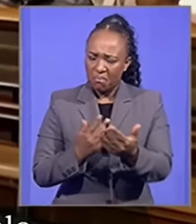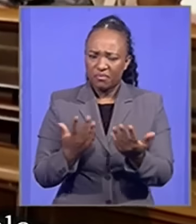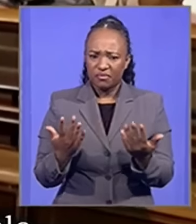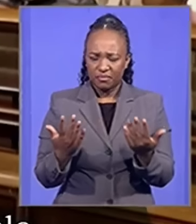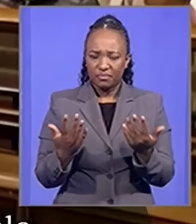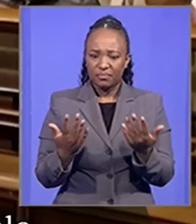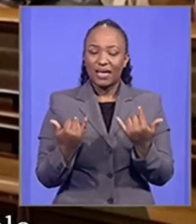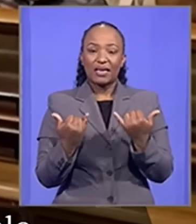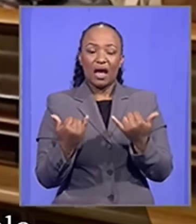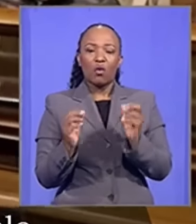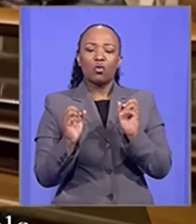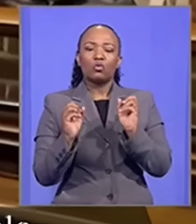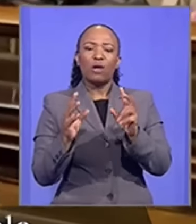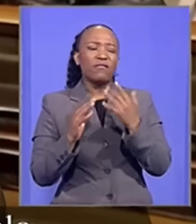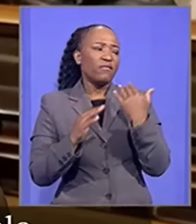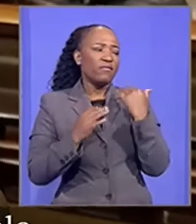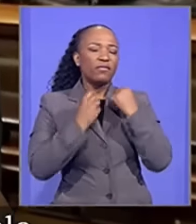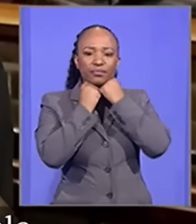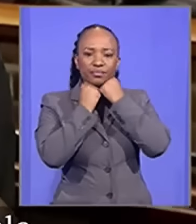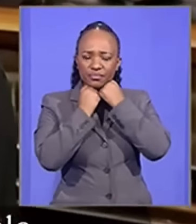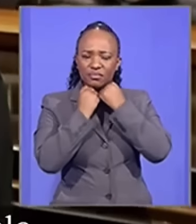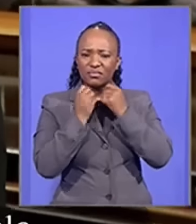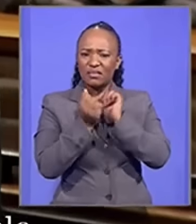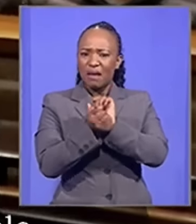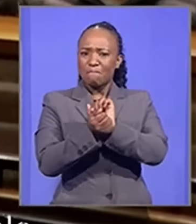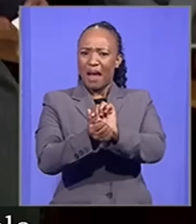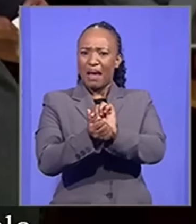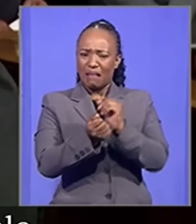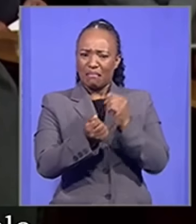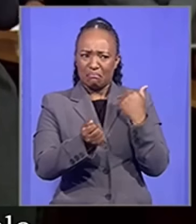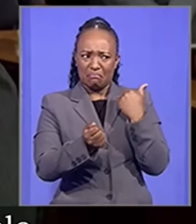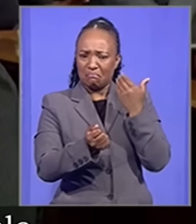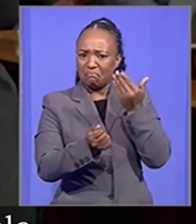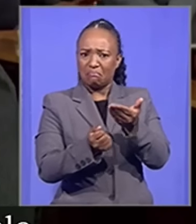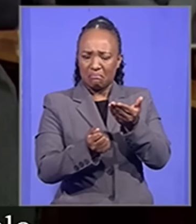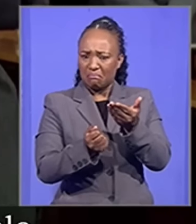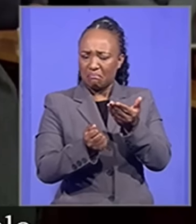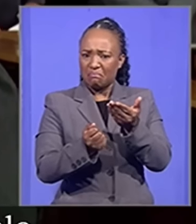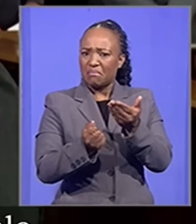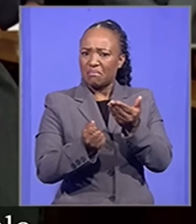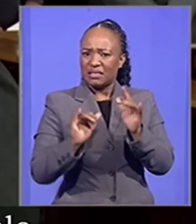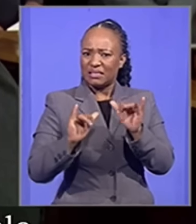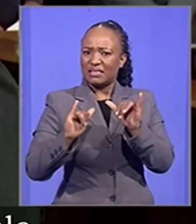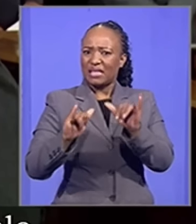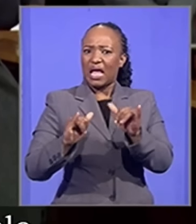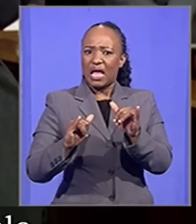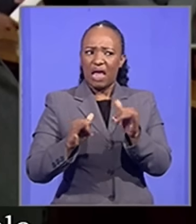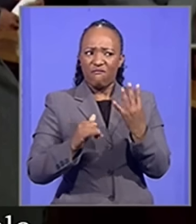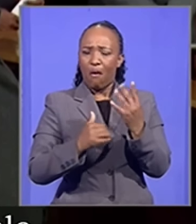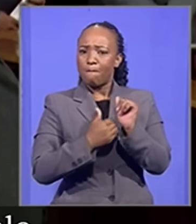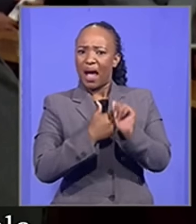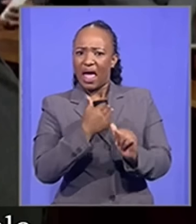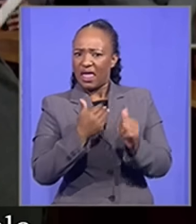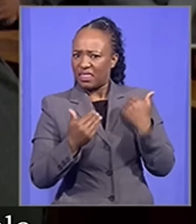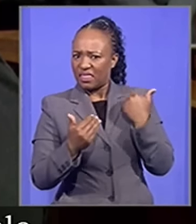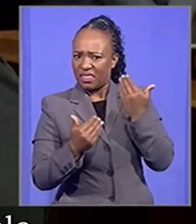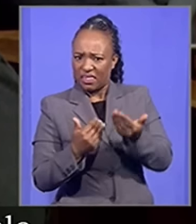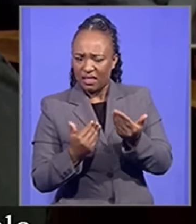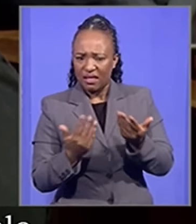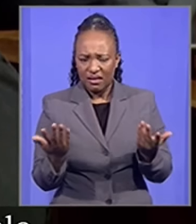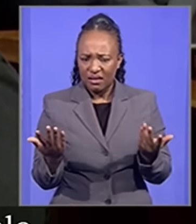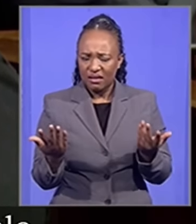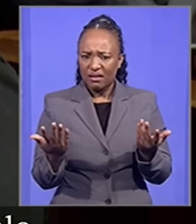currently stand on the 12th of August, she has been detained uninterrupted for a period of 4 months.